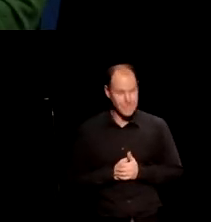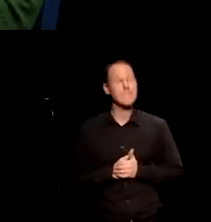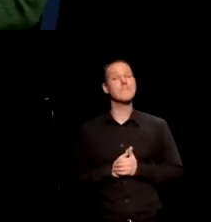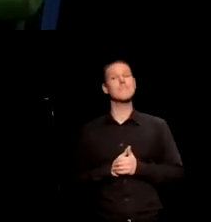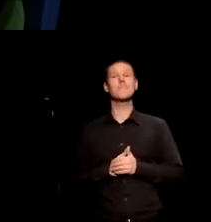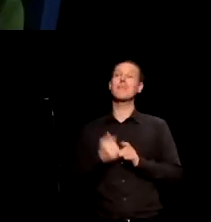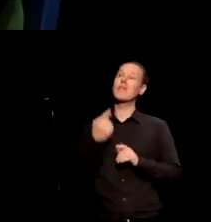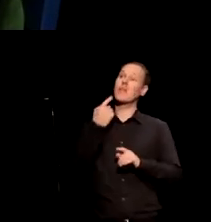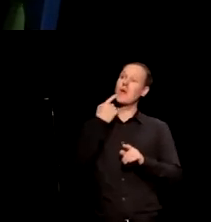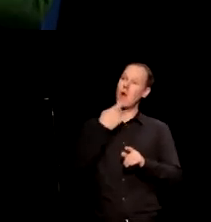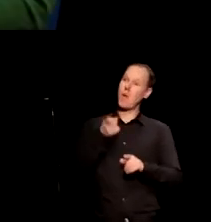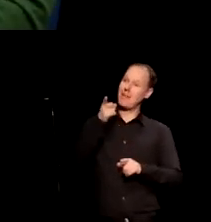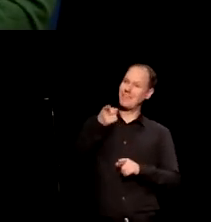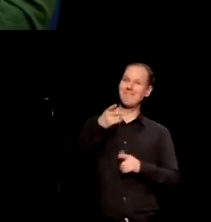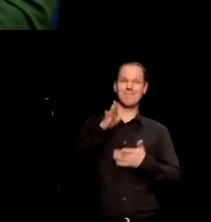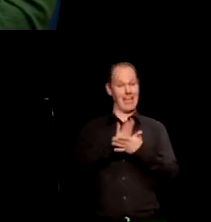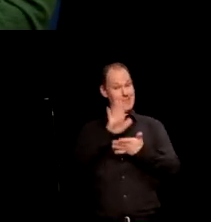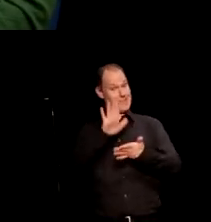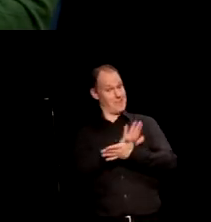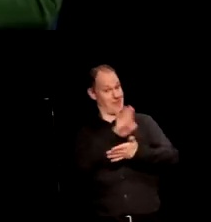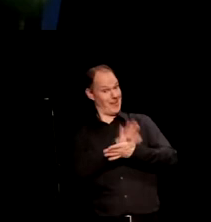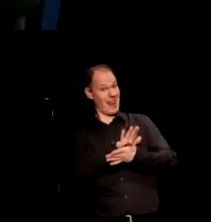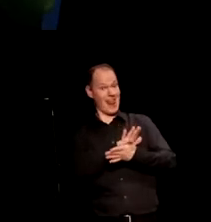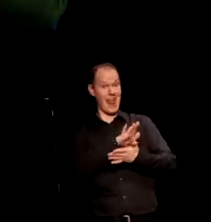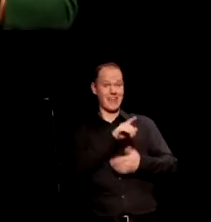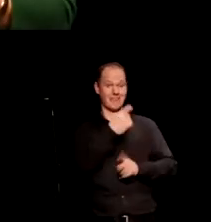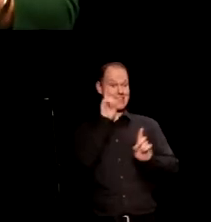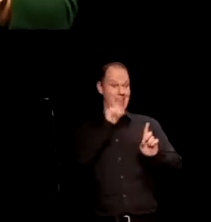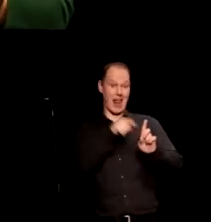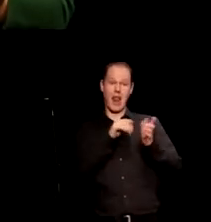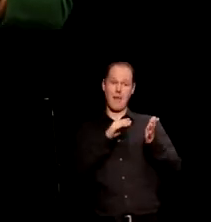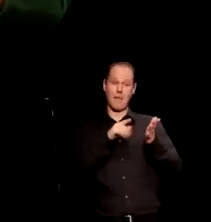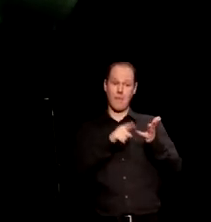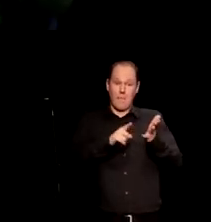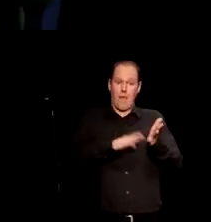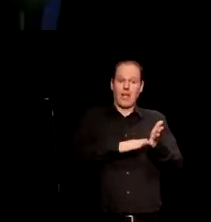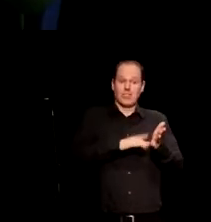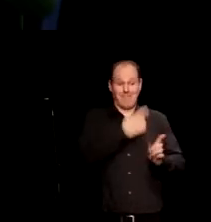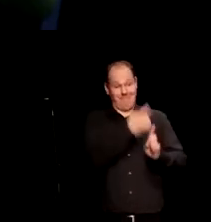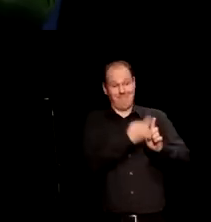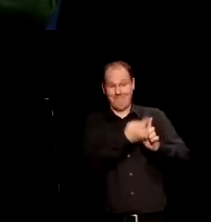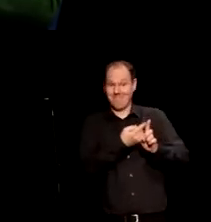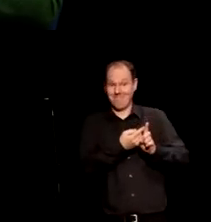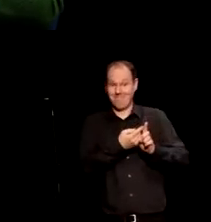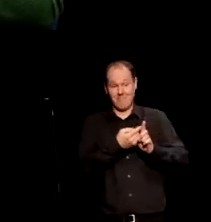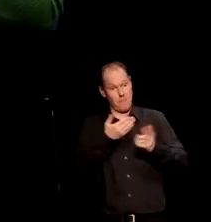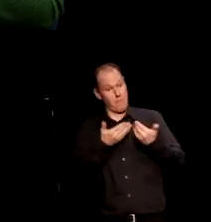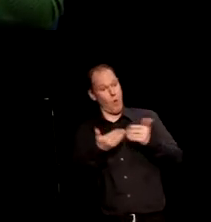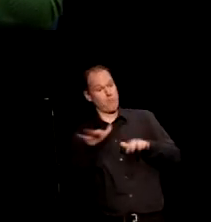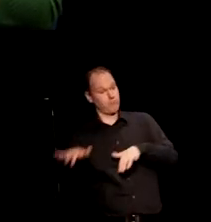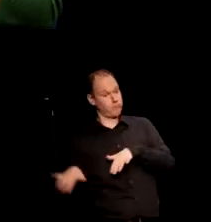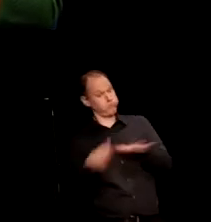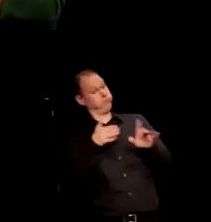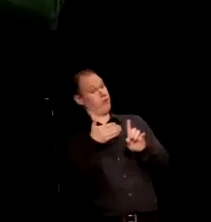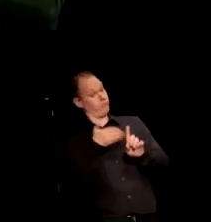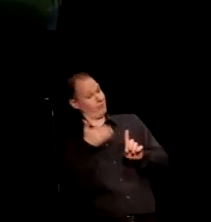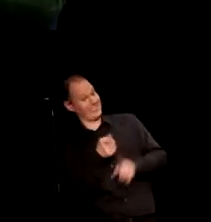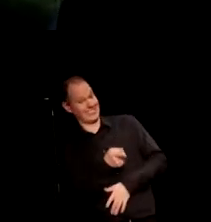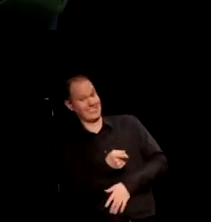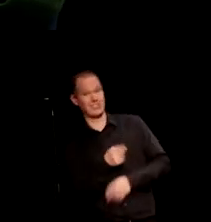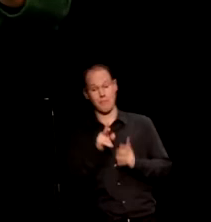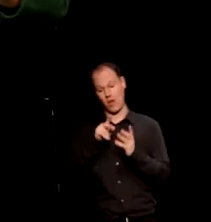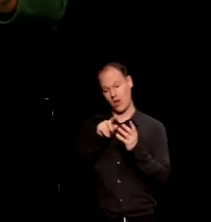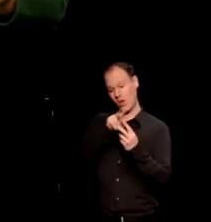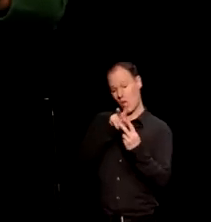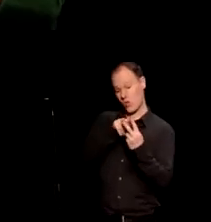So the comment was about being pleased that Marson's getting more attention, and also commenting that there's two other plays that she produced. So those